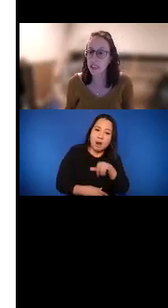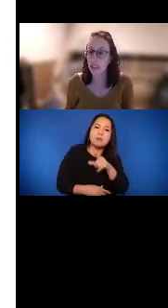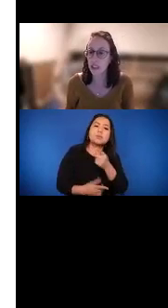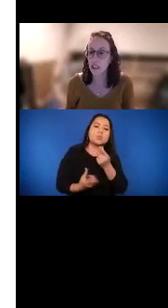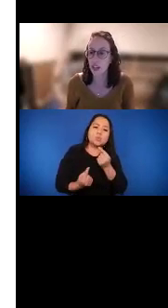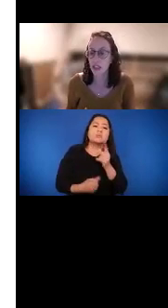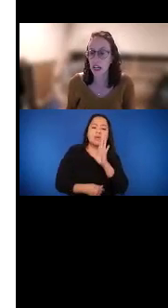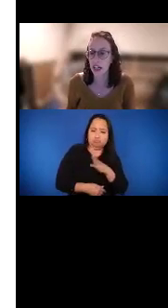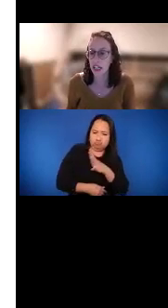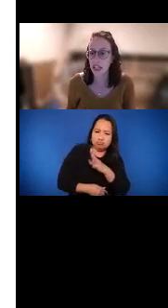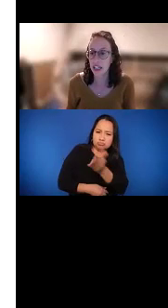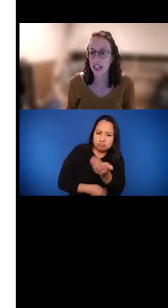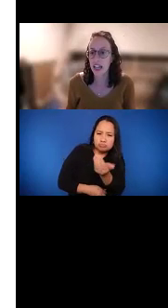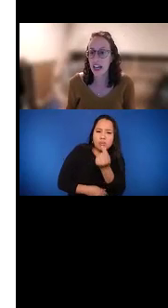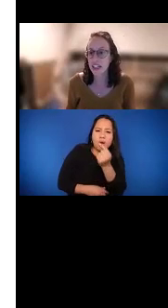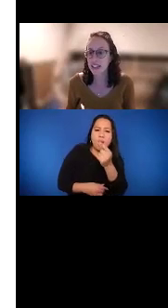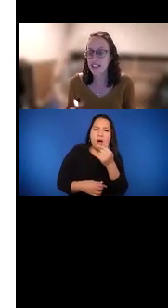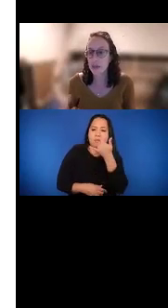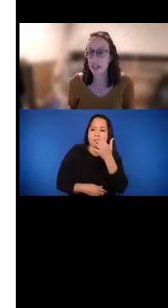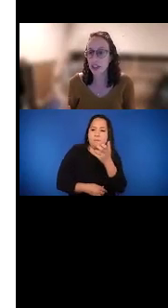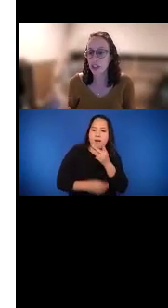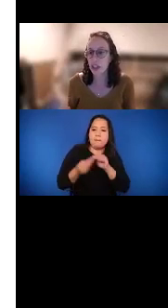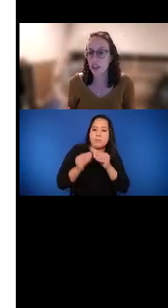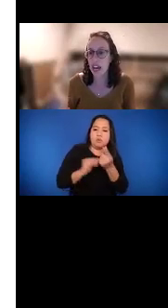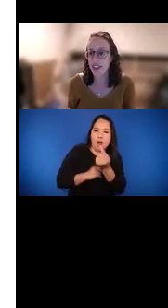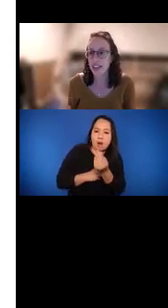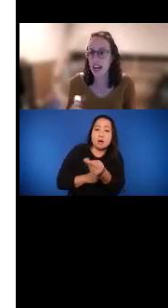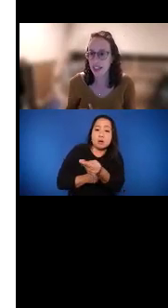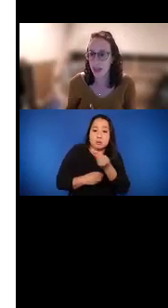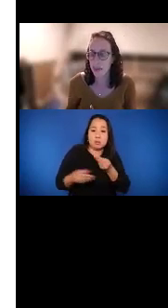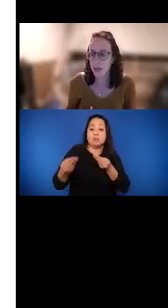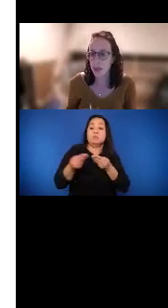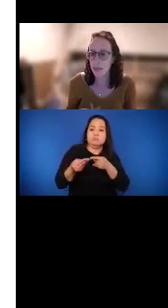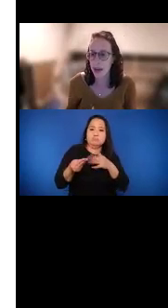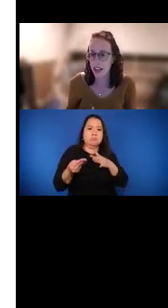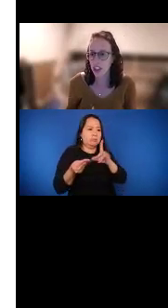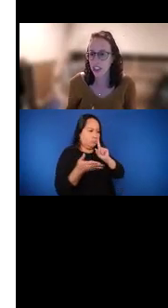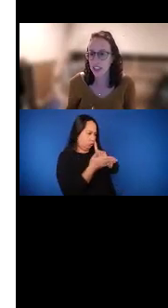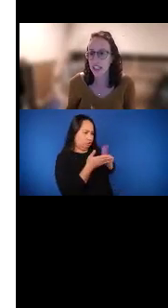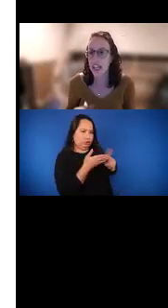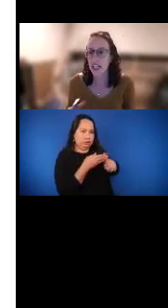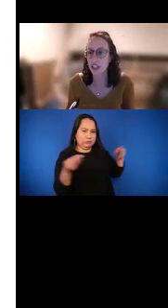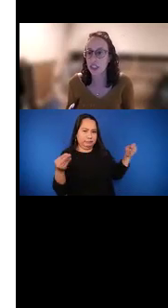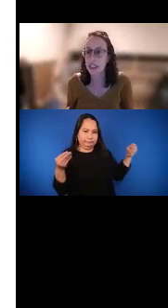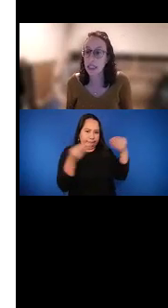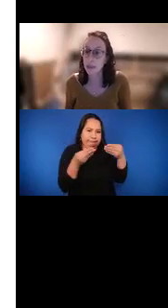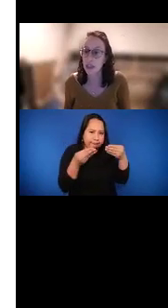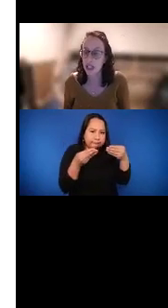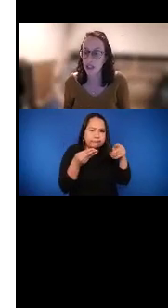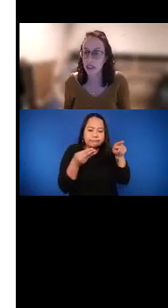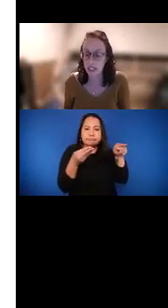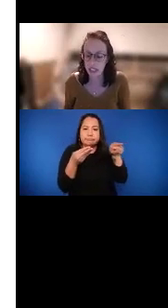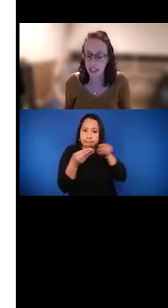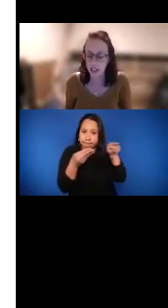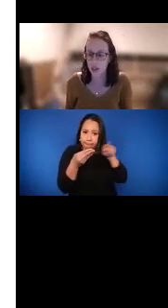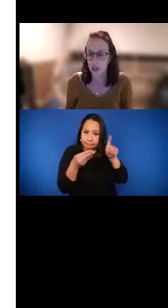own research online and make sure that that number matches the agency number